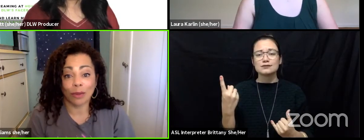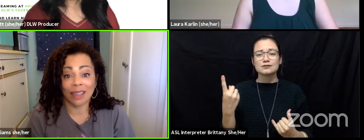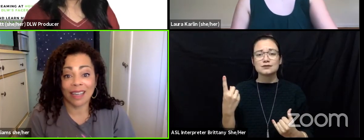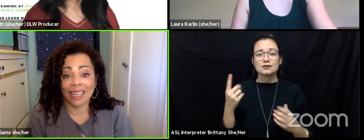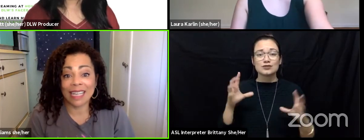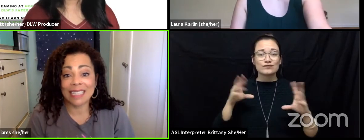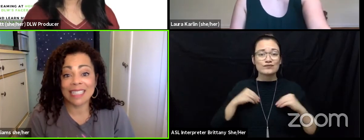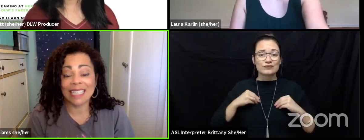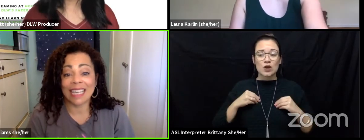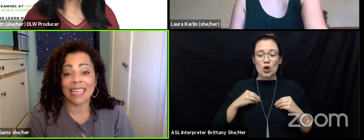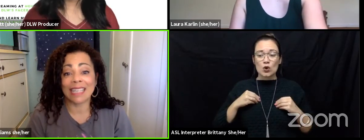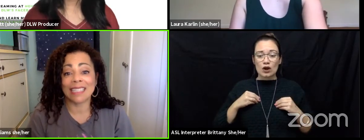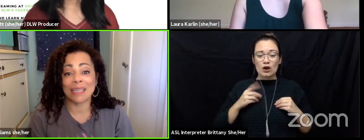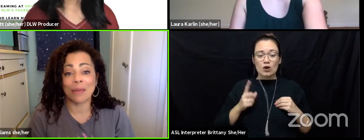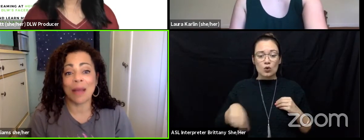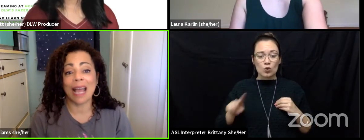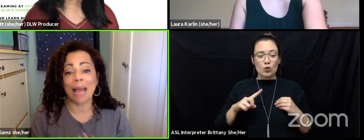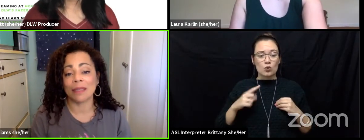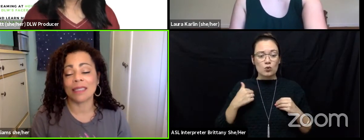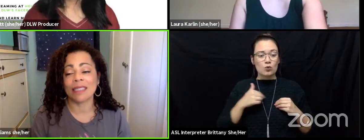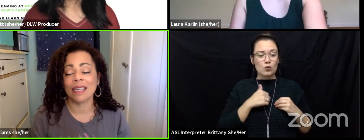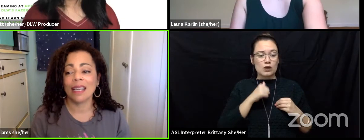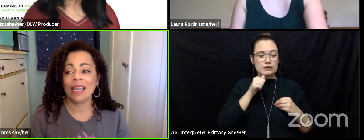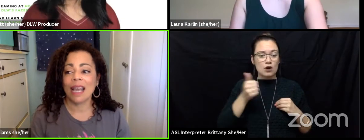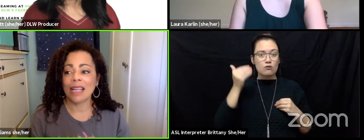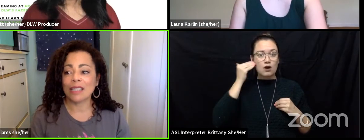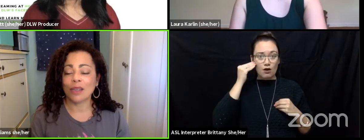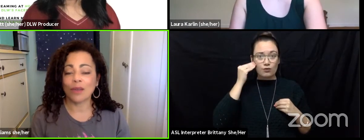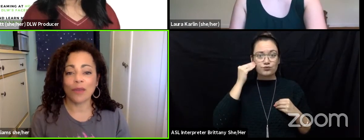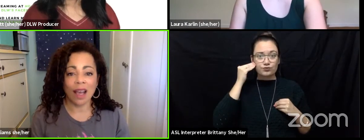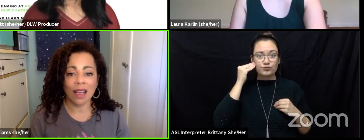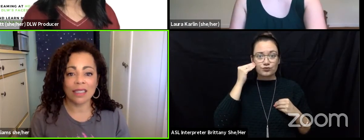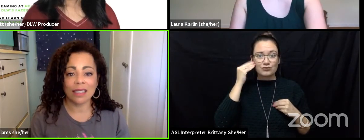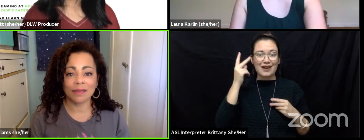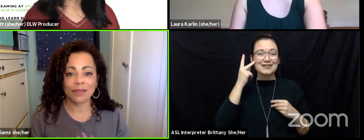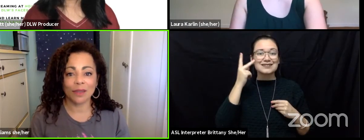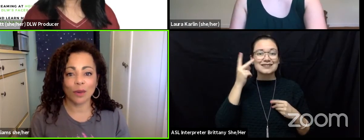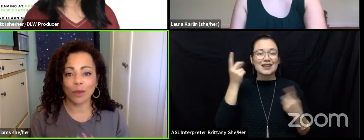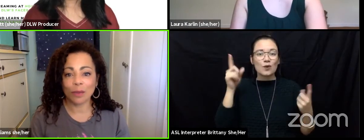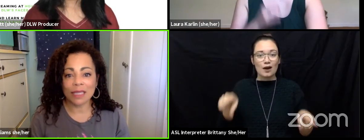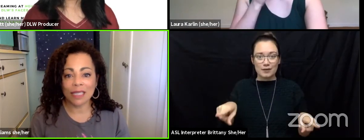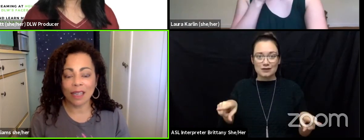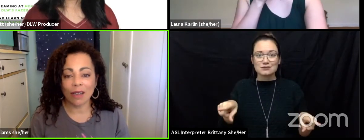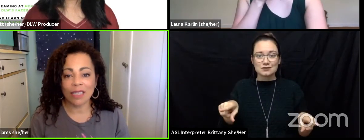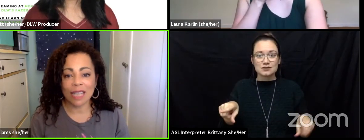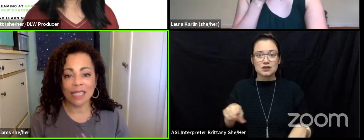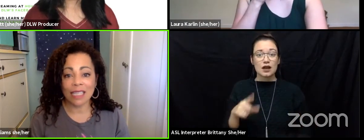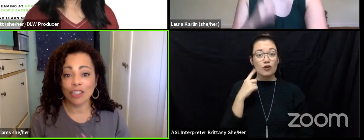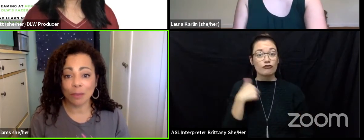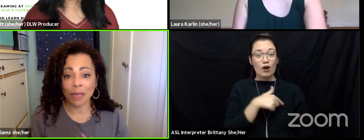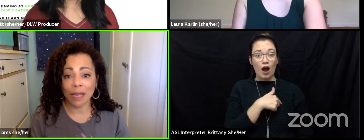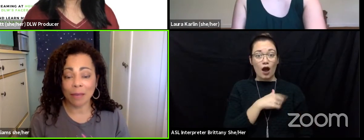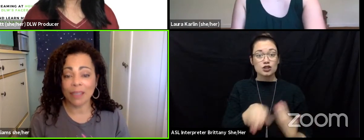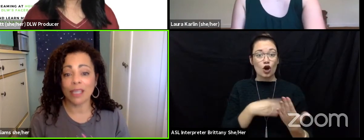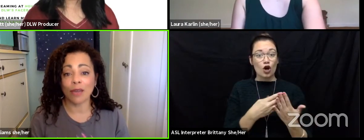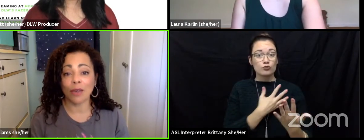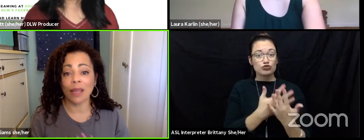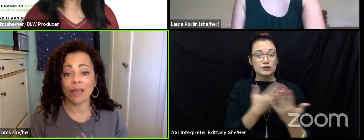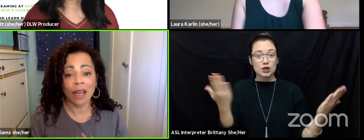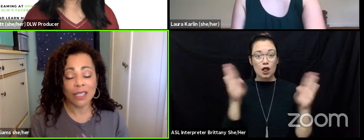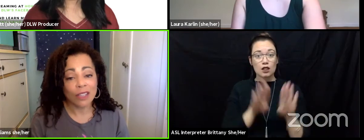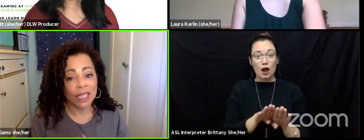know. And let's see what happens. And so for us, all the prisons are closed, as they should be, because